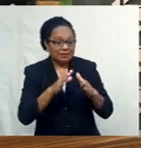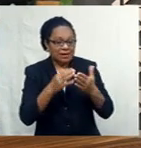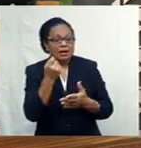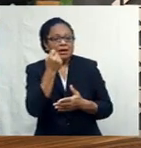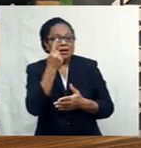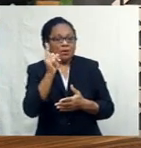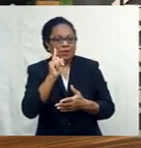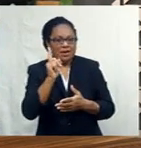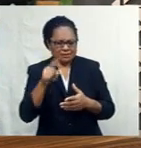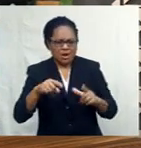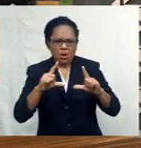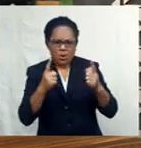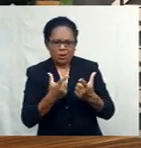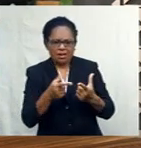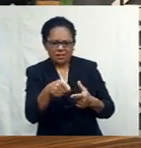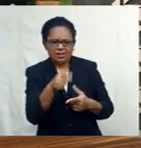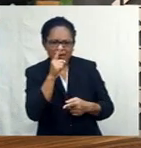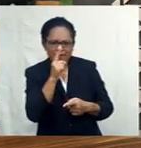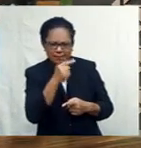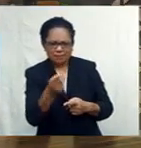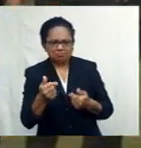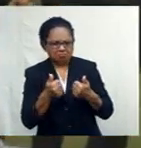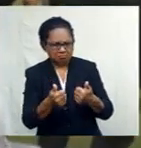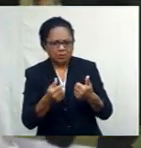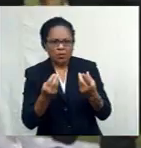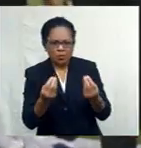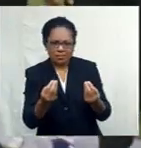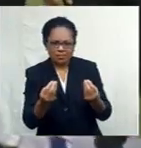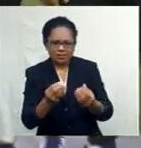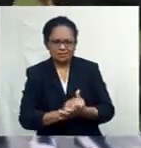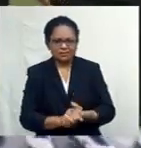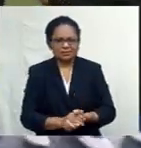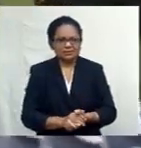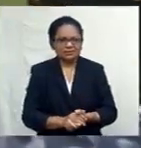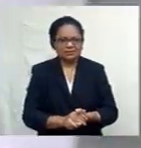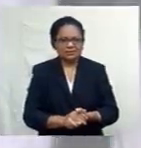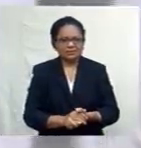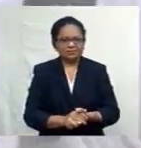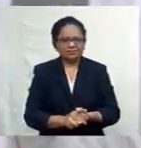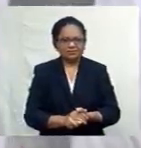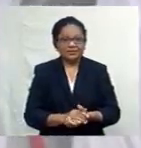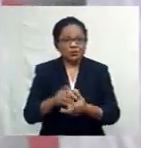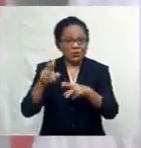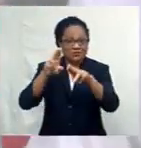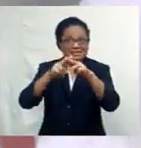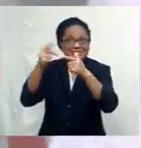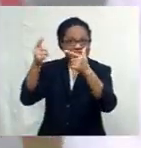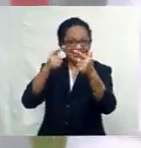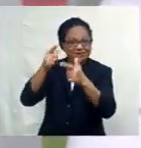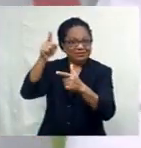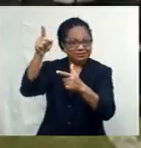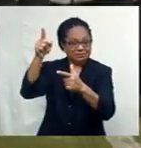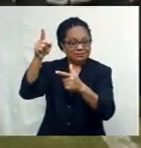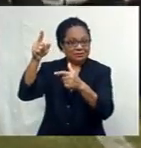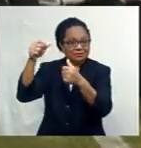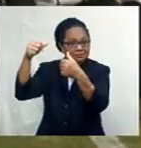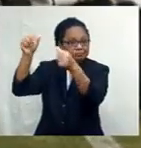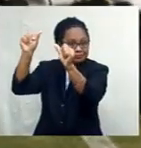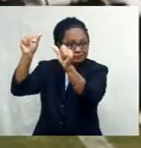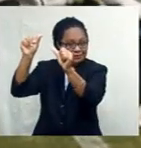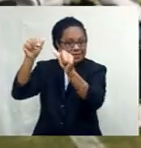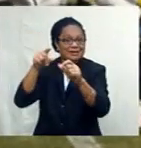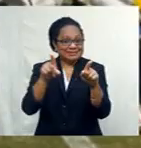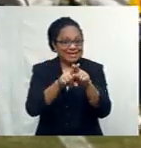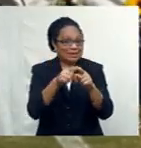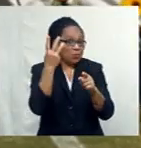local resources are. Aquila Dama has more. These latest achievements by the Fiji Sevens and Fijiana sides have taught our